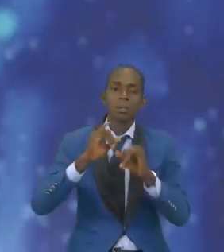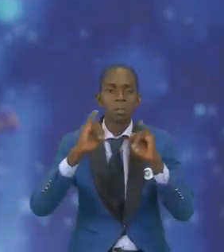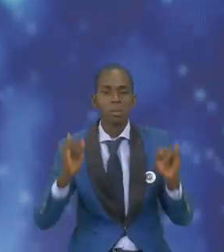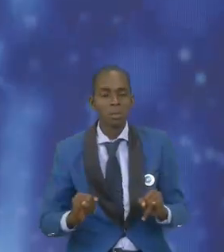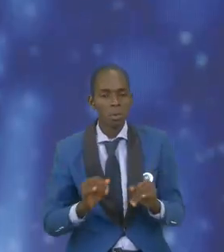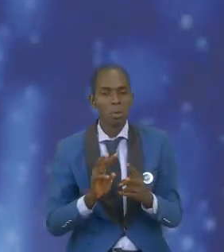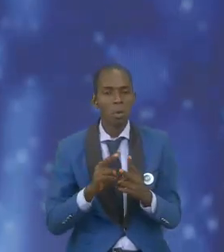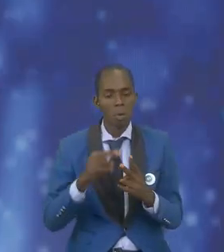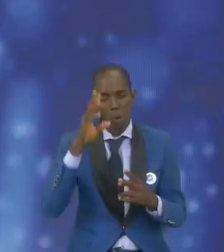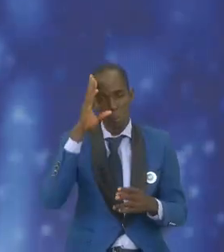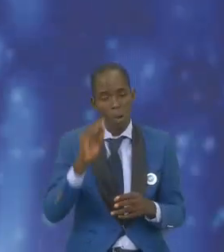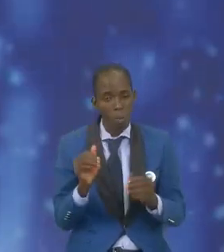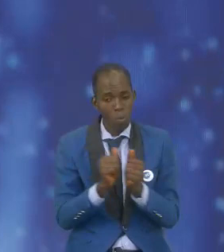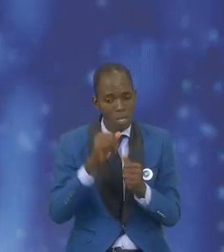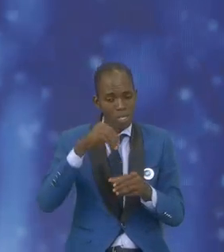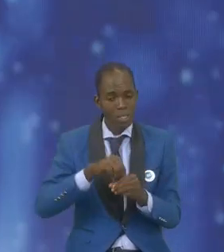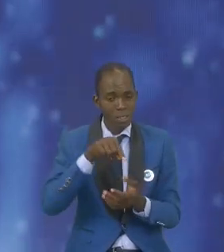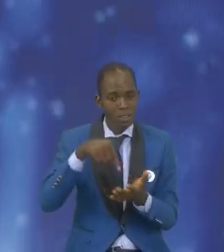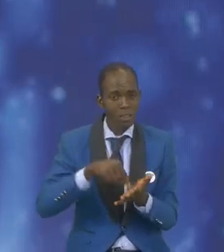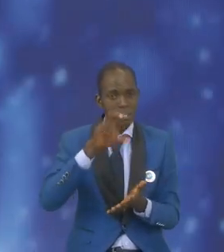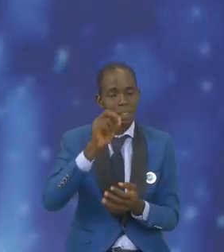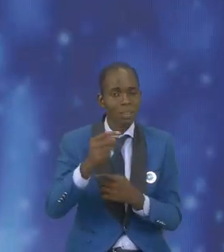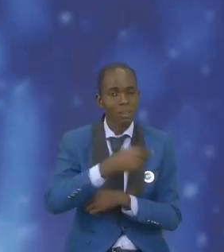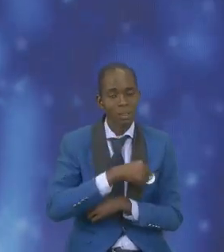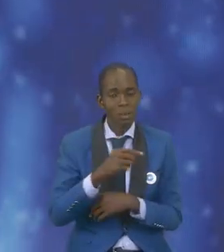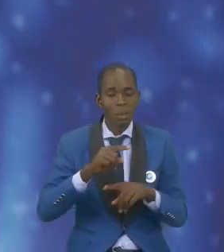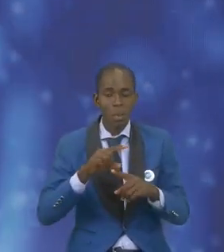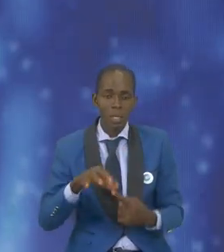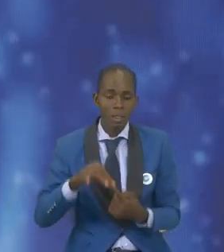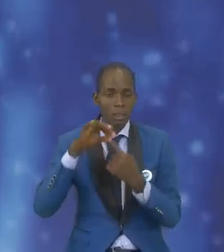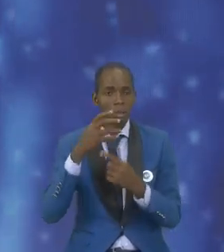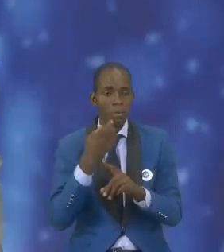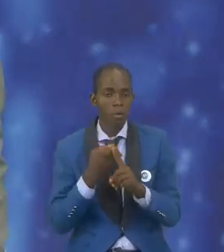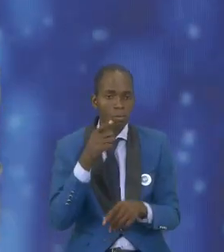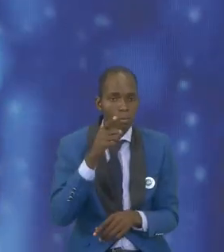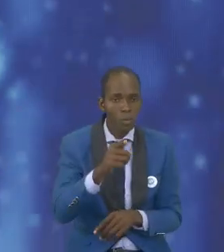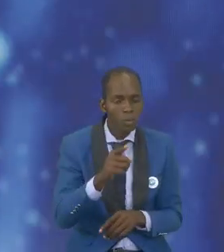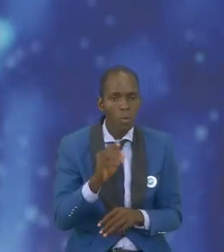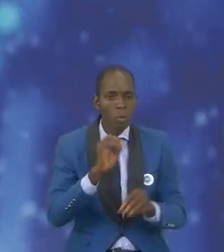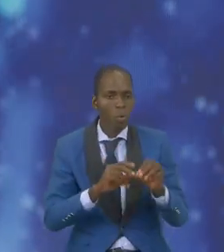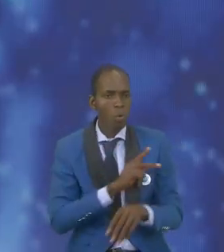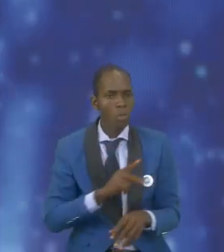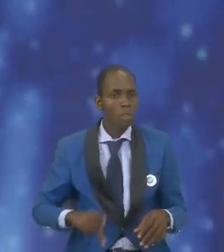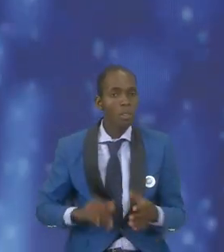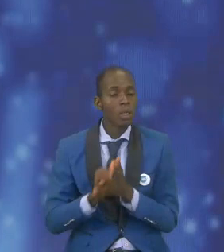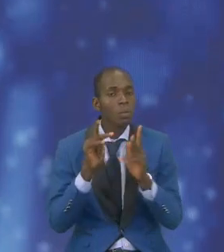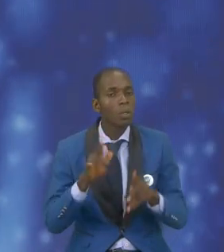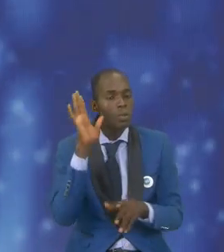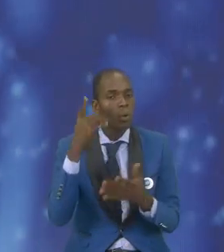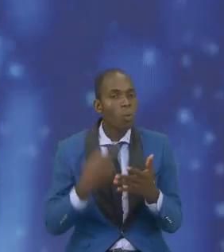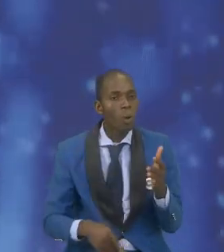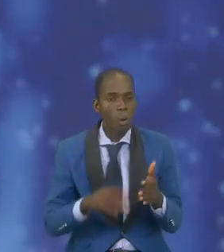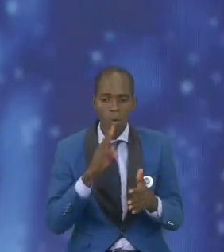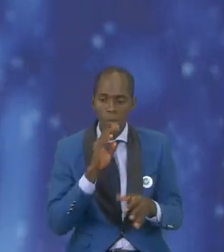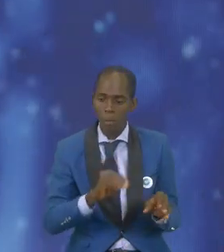within 30 days save of thee, O king, shall be cast into the lion's